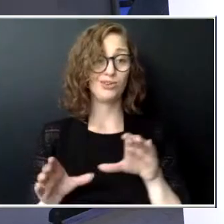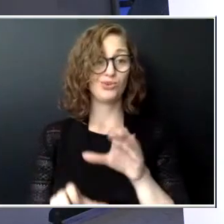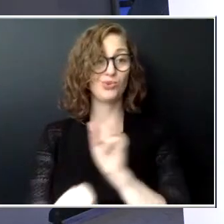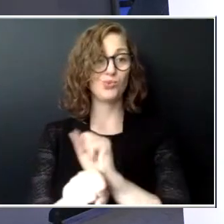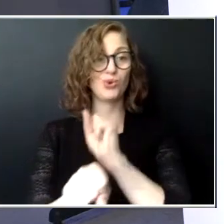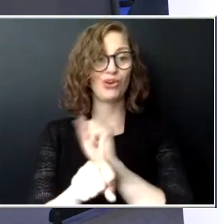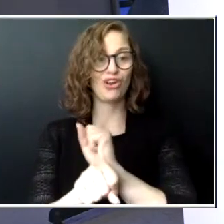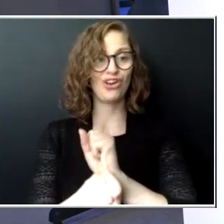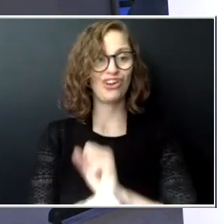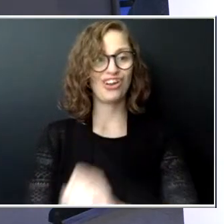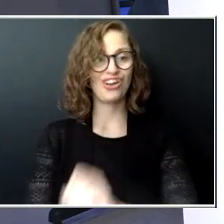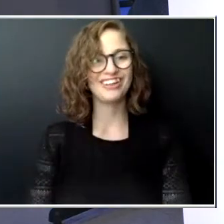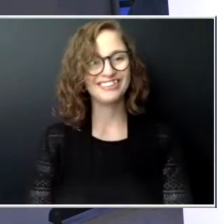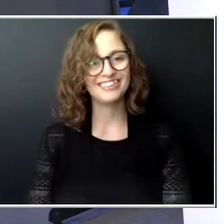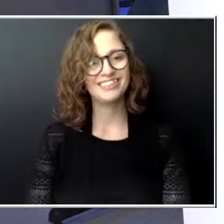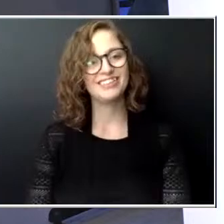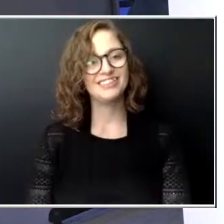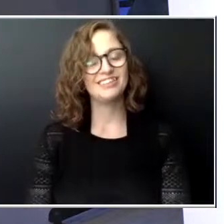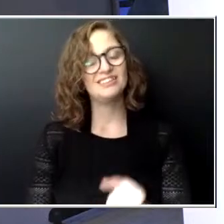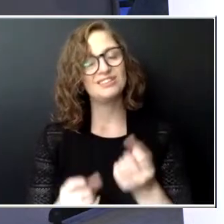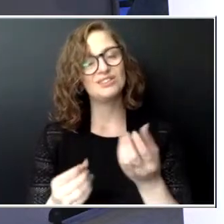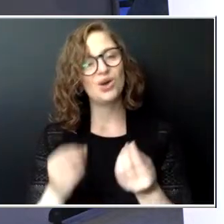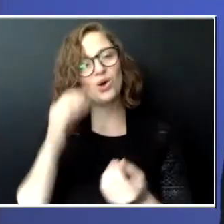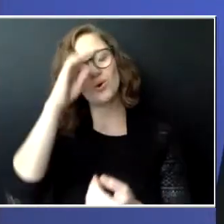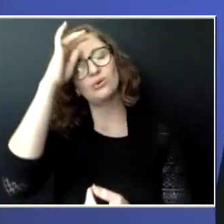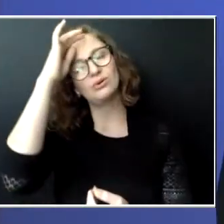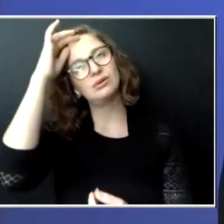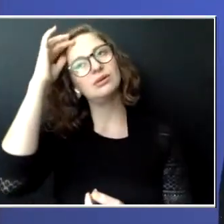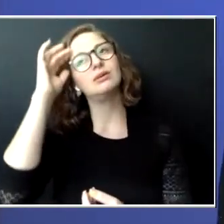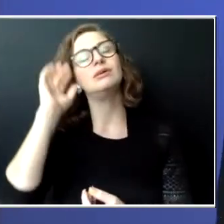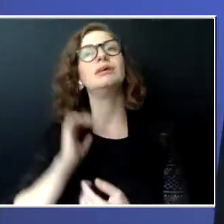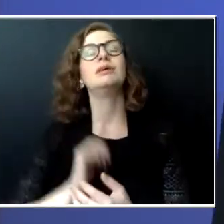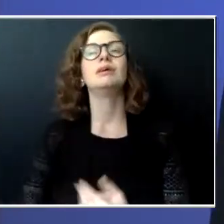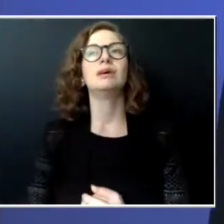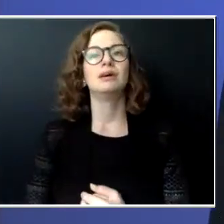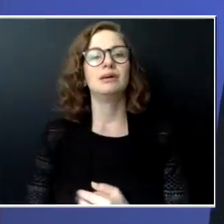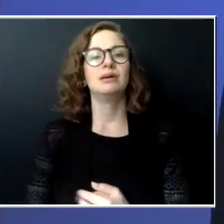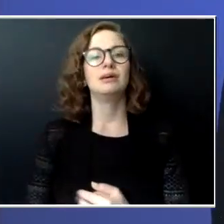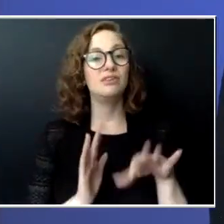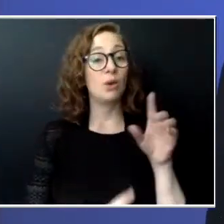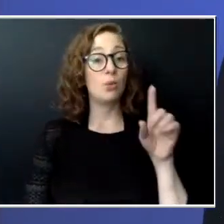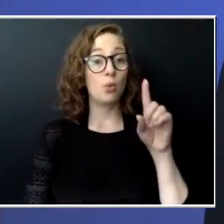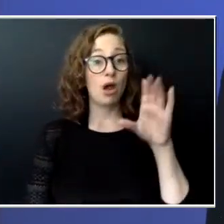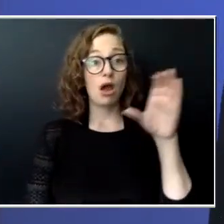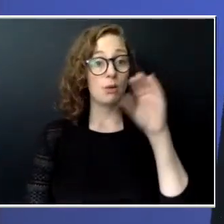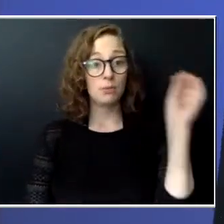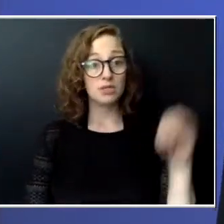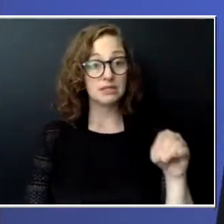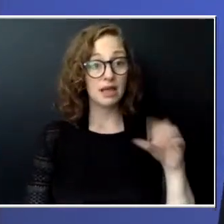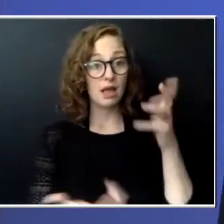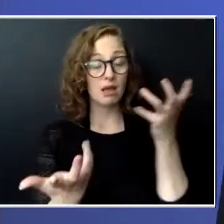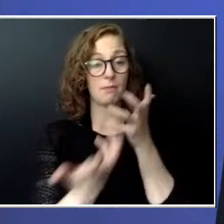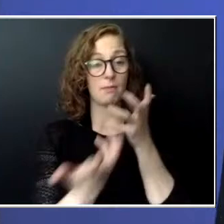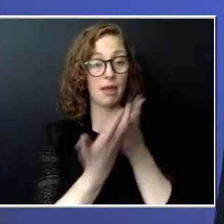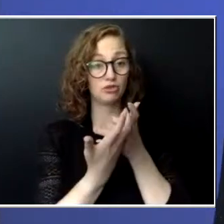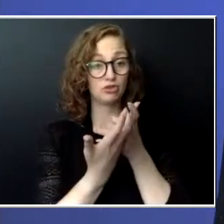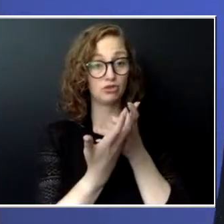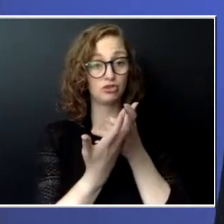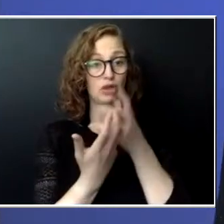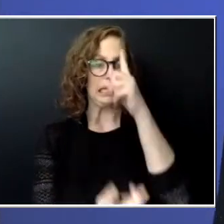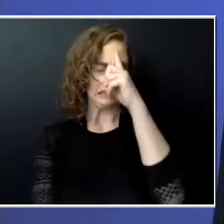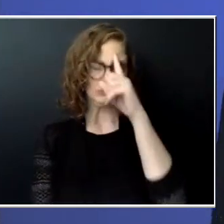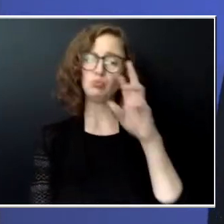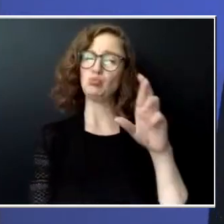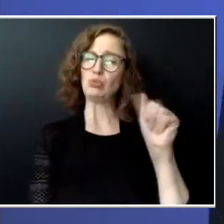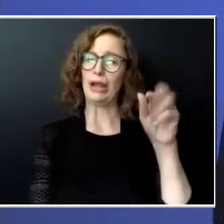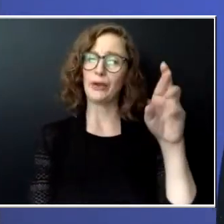it was to find out that it was 100% match. I think was very rare for that to occur. So he'd be the only person